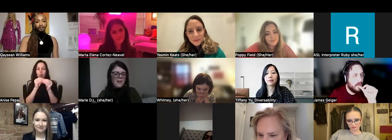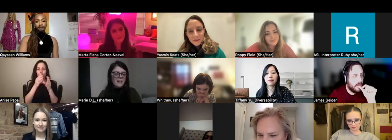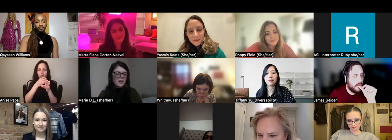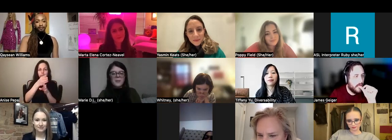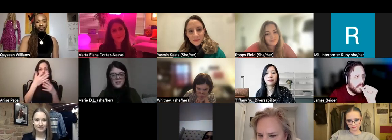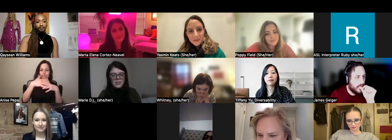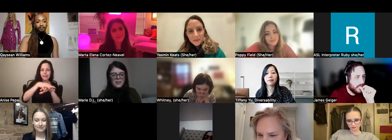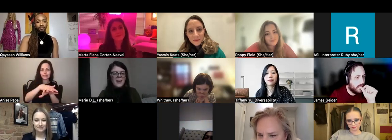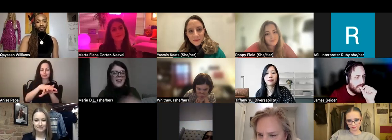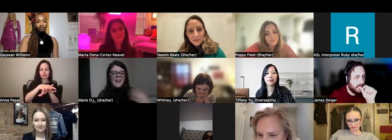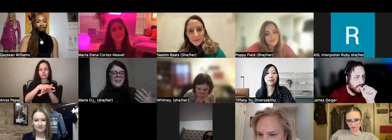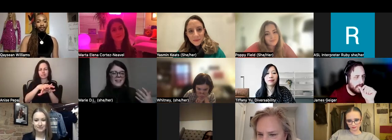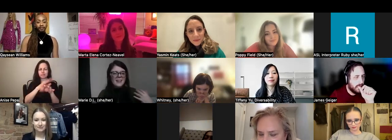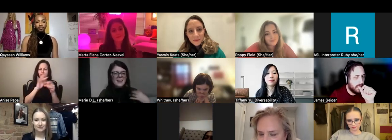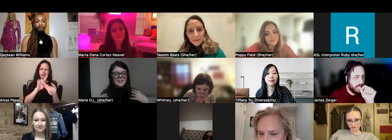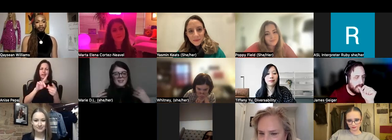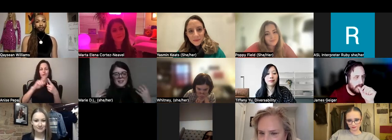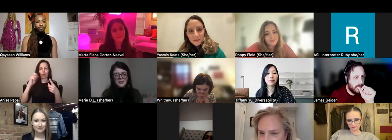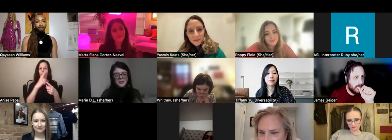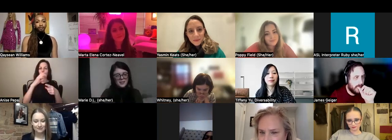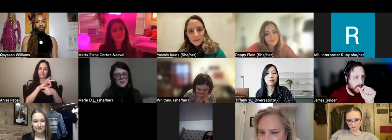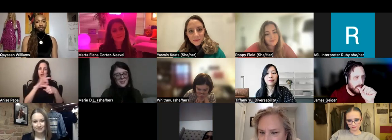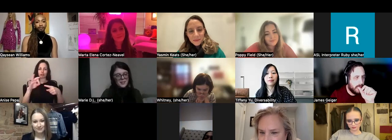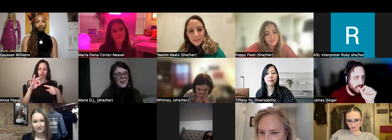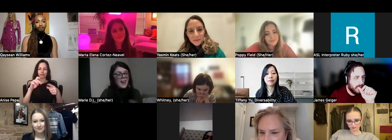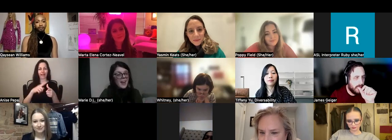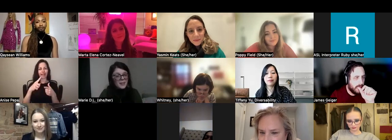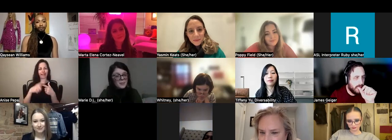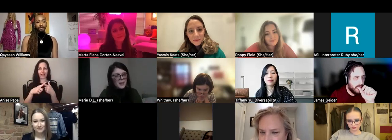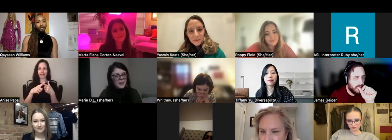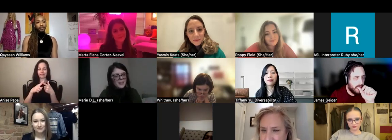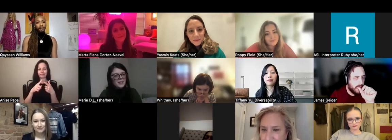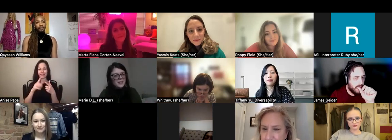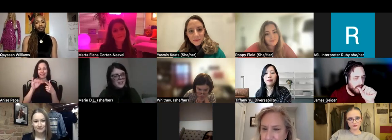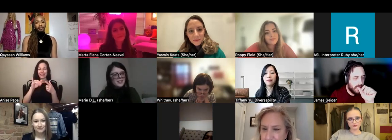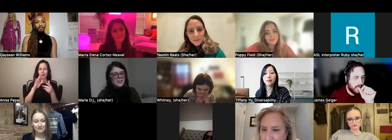all function, and it loses that element.